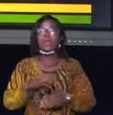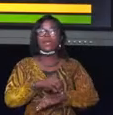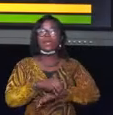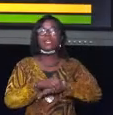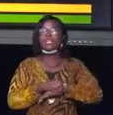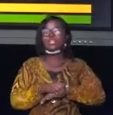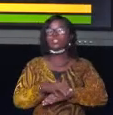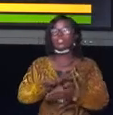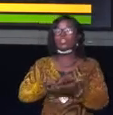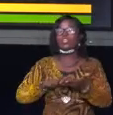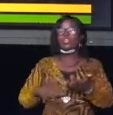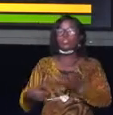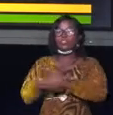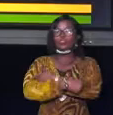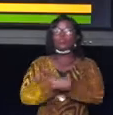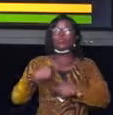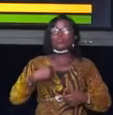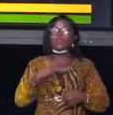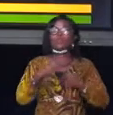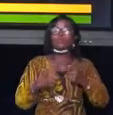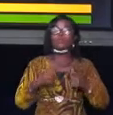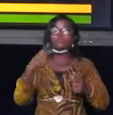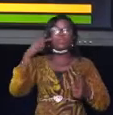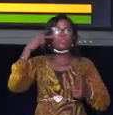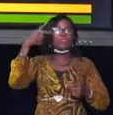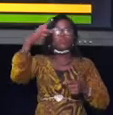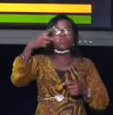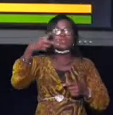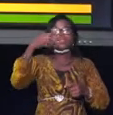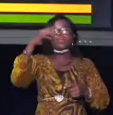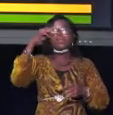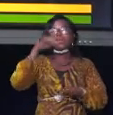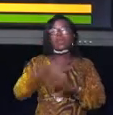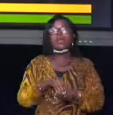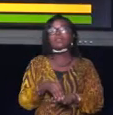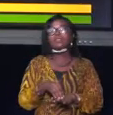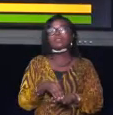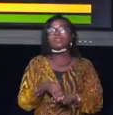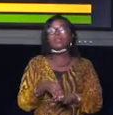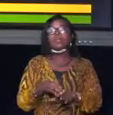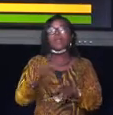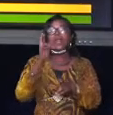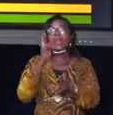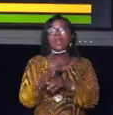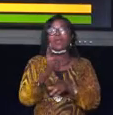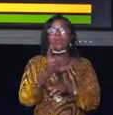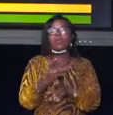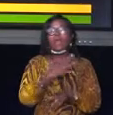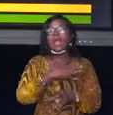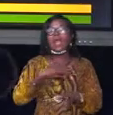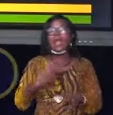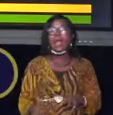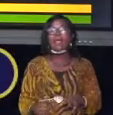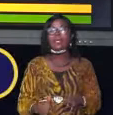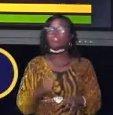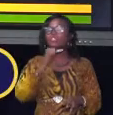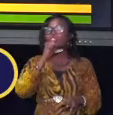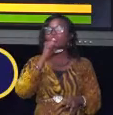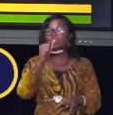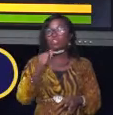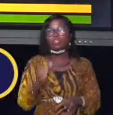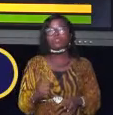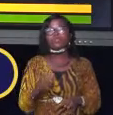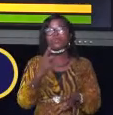English Studies lesson today, we'll be looking at regular, irregular, finite,